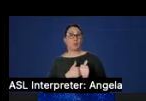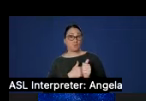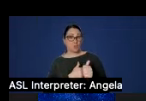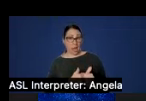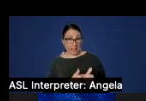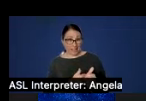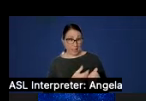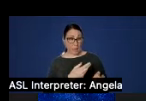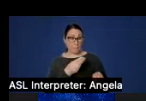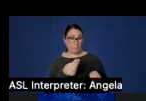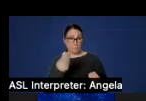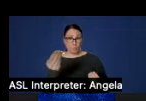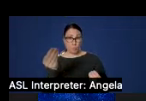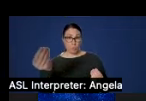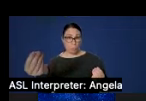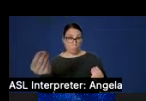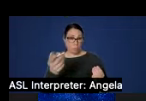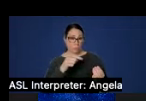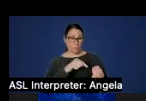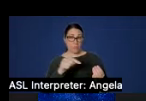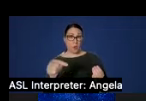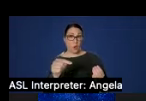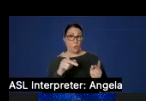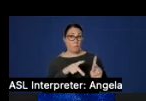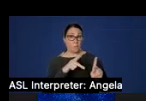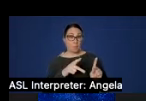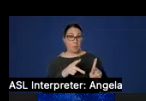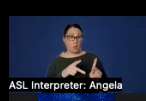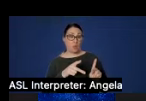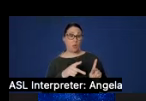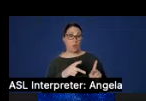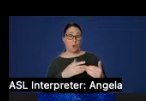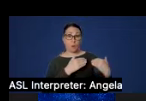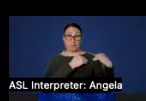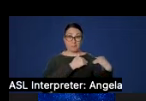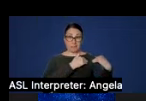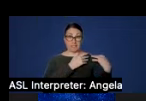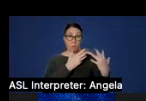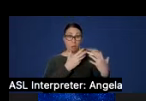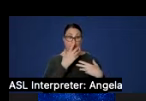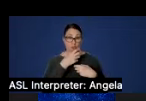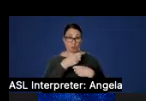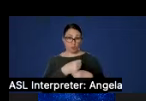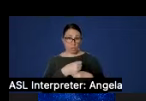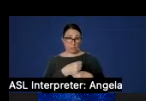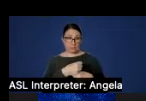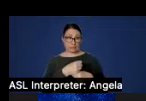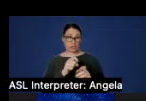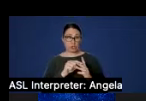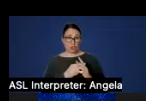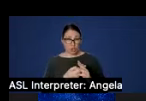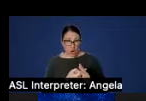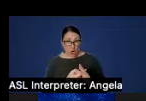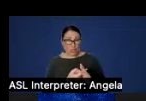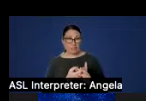when people were being more held accountable, the trust was starting to mend.